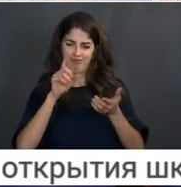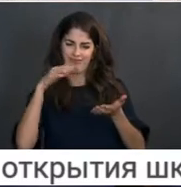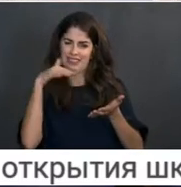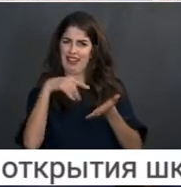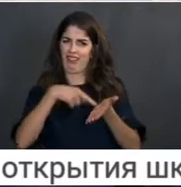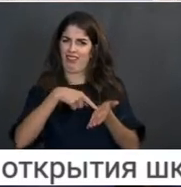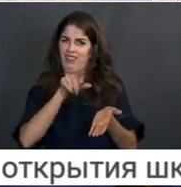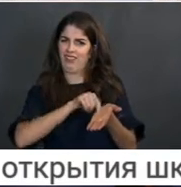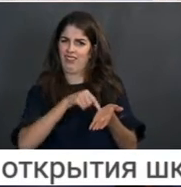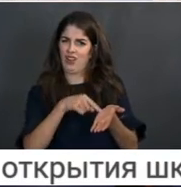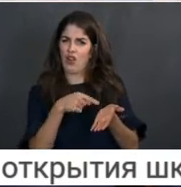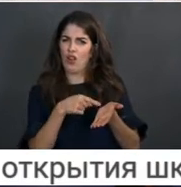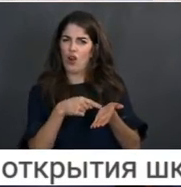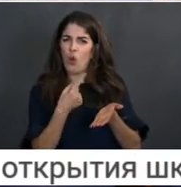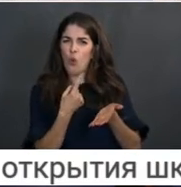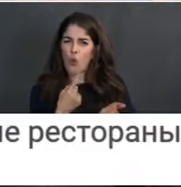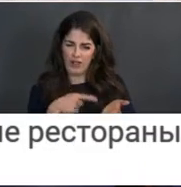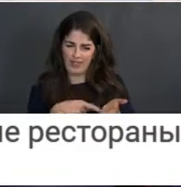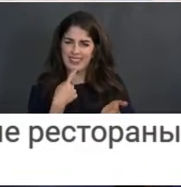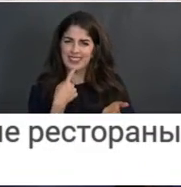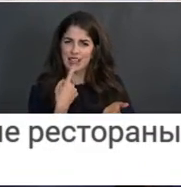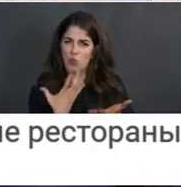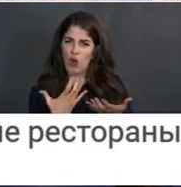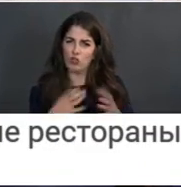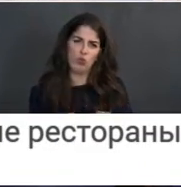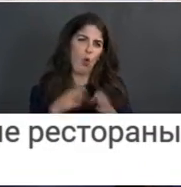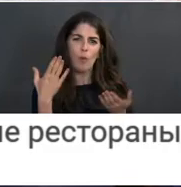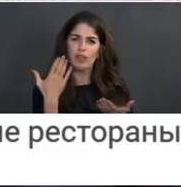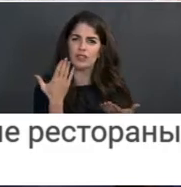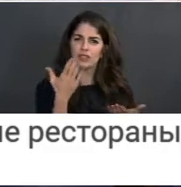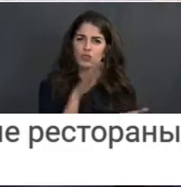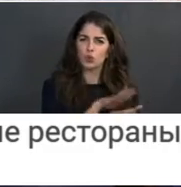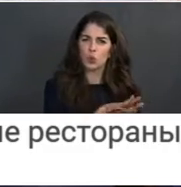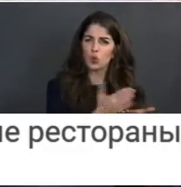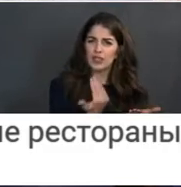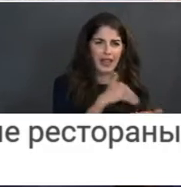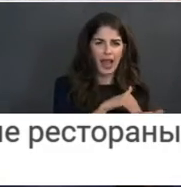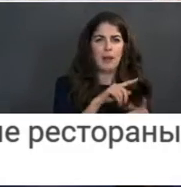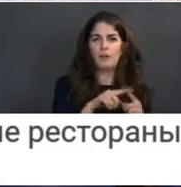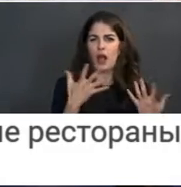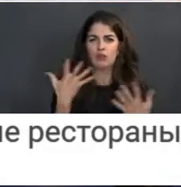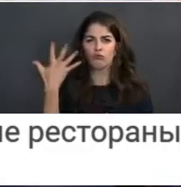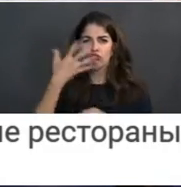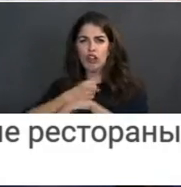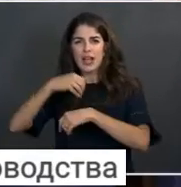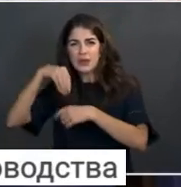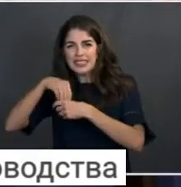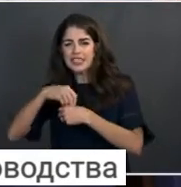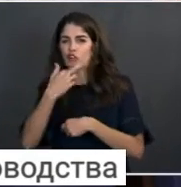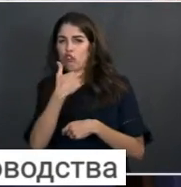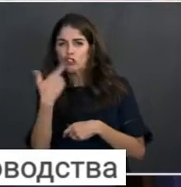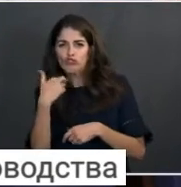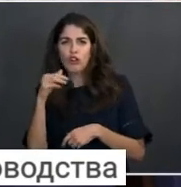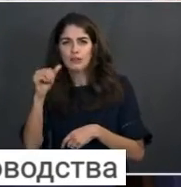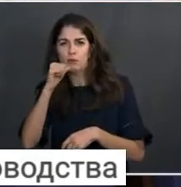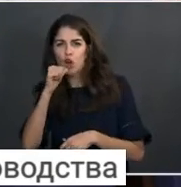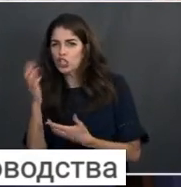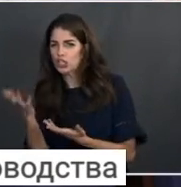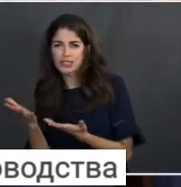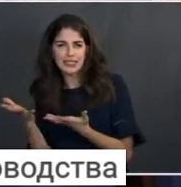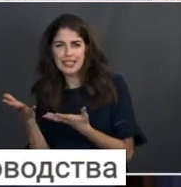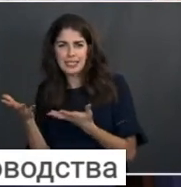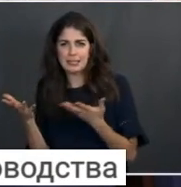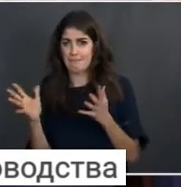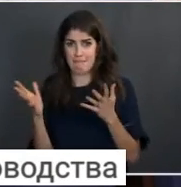one of its recommendations as part of reopening schools immediately was to close indoor dining, restaurants, and bars. Is that a part of